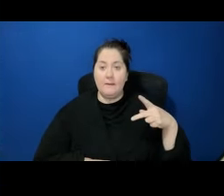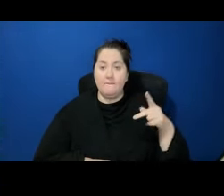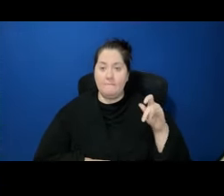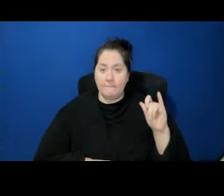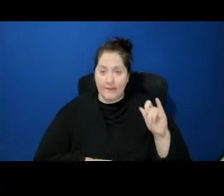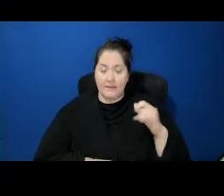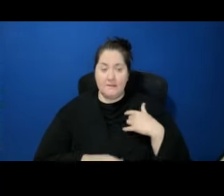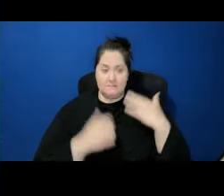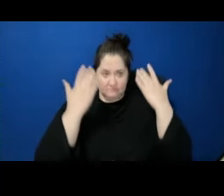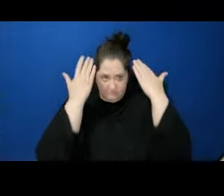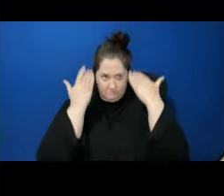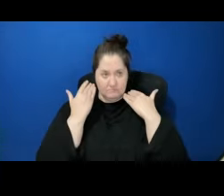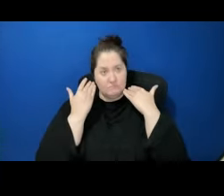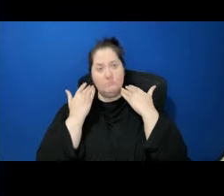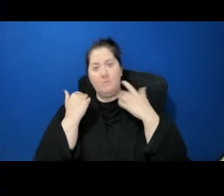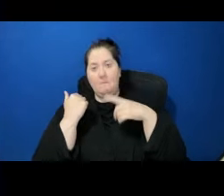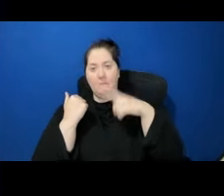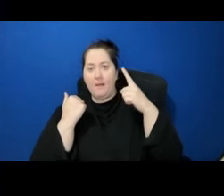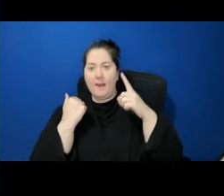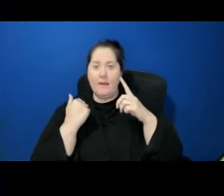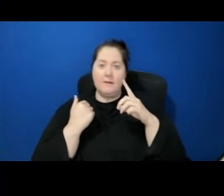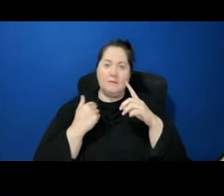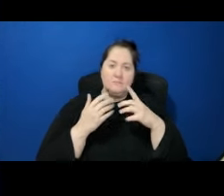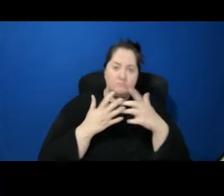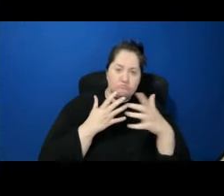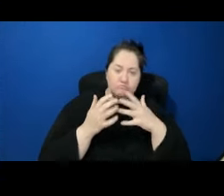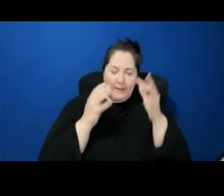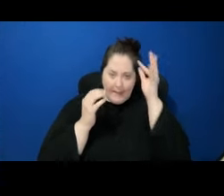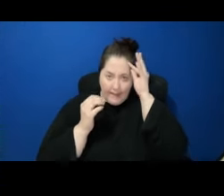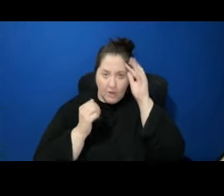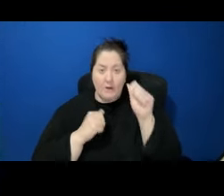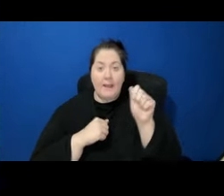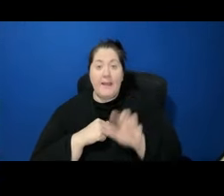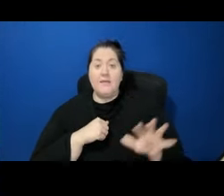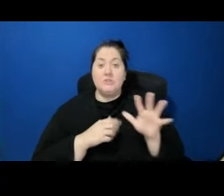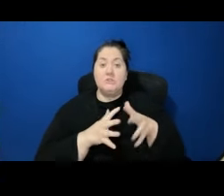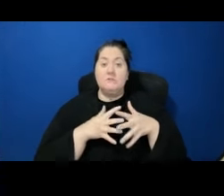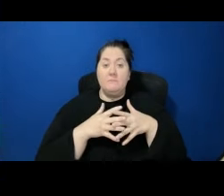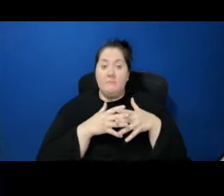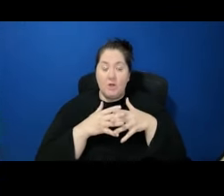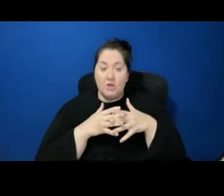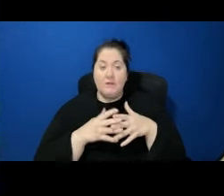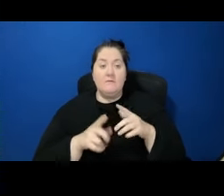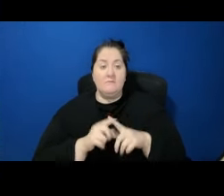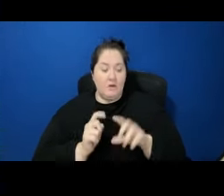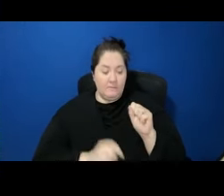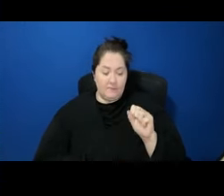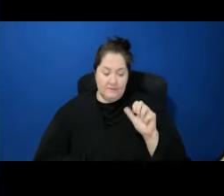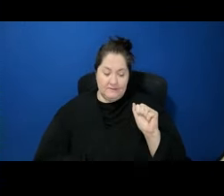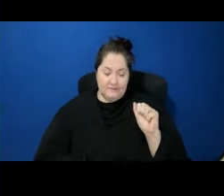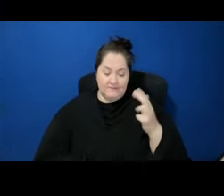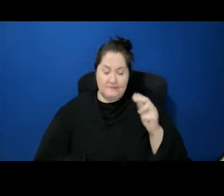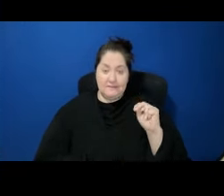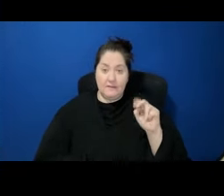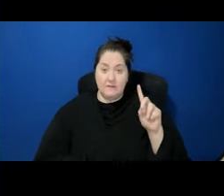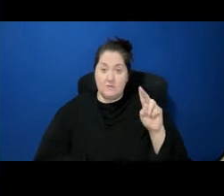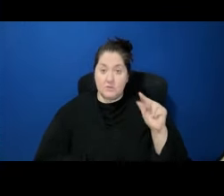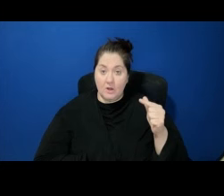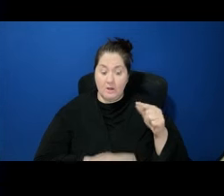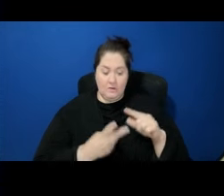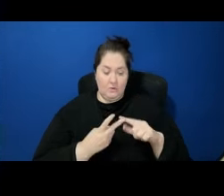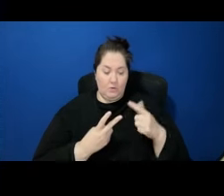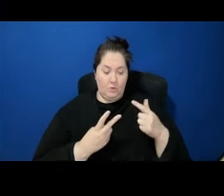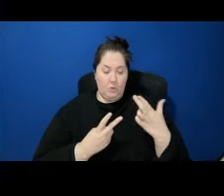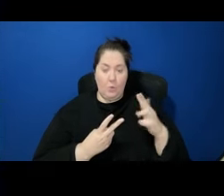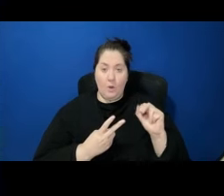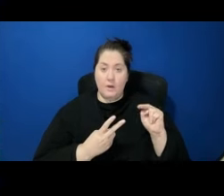medium length salt and pepper hair. I'm Asian American of Chinese descent by way of Shandong, Guangdong, and Taiwan. I'm wearing